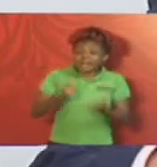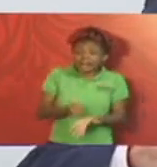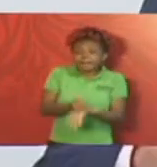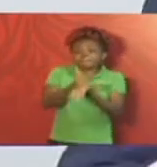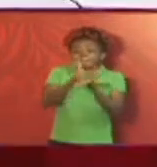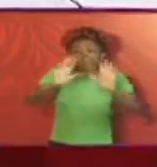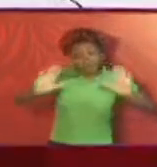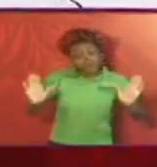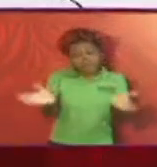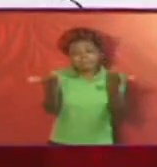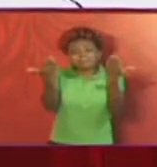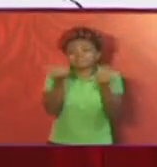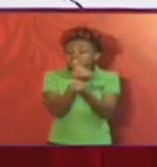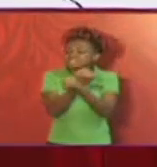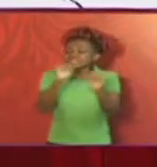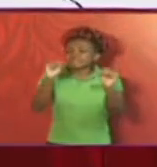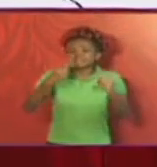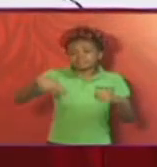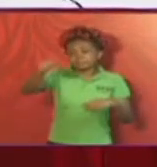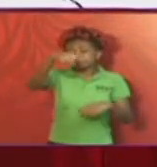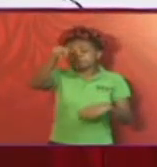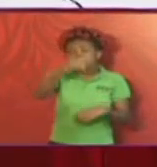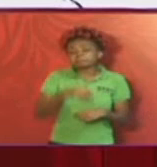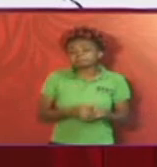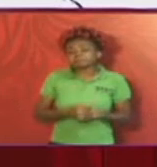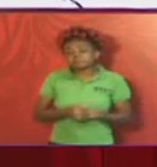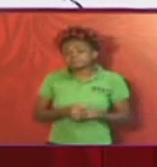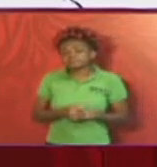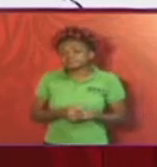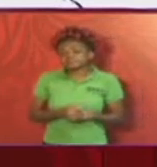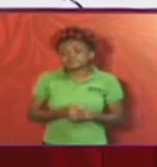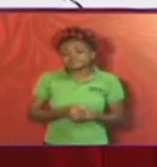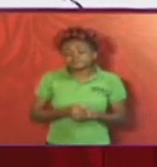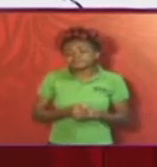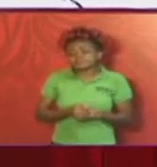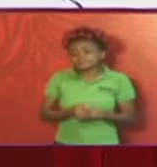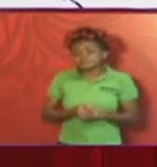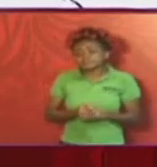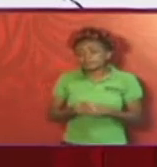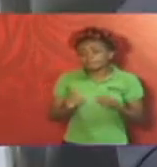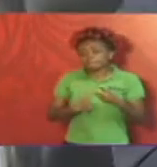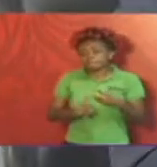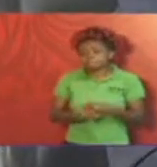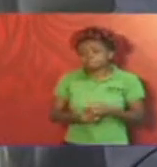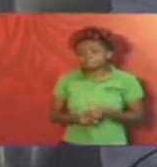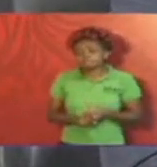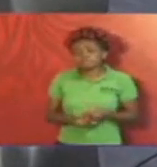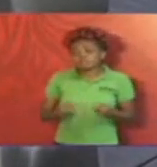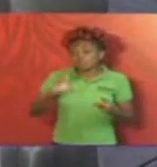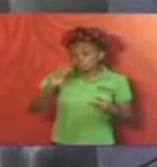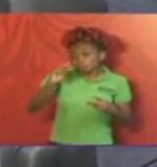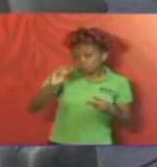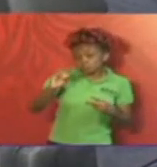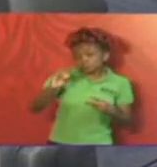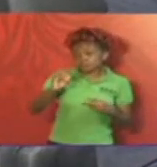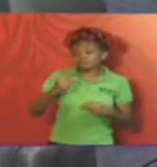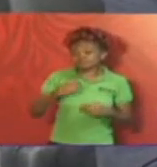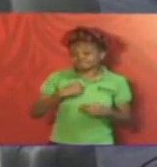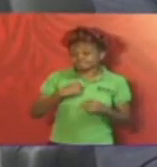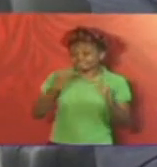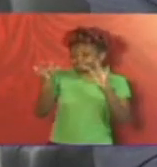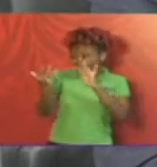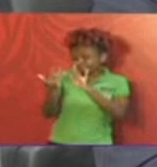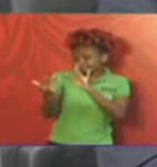Hello. Yes, so answering your second question. So basically, I have been in contact with the Primary Care General Manager of the North Central Regional Health Authority this